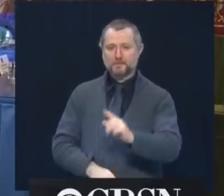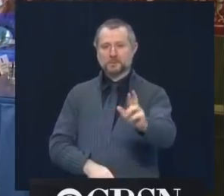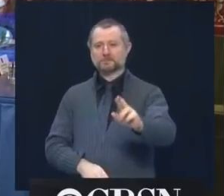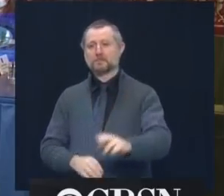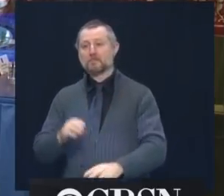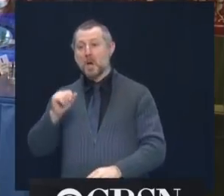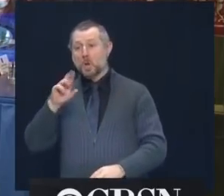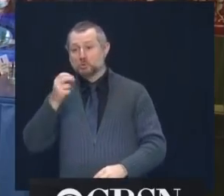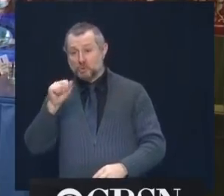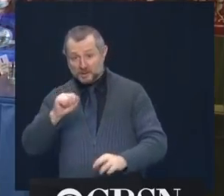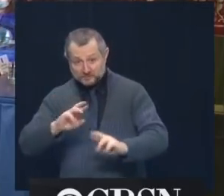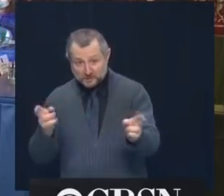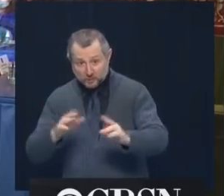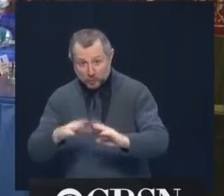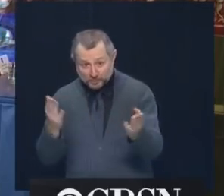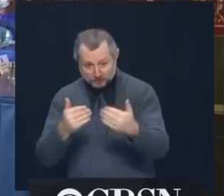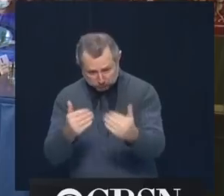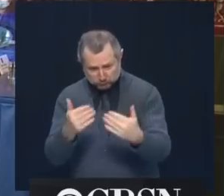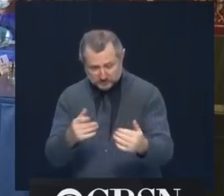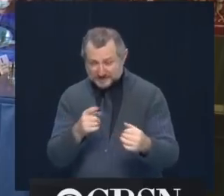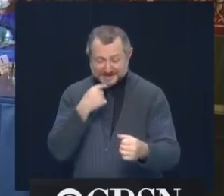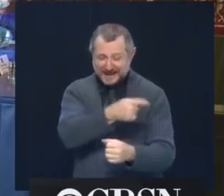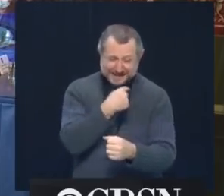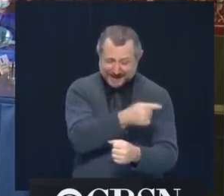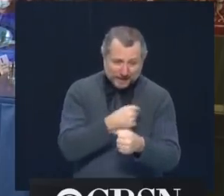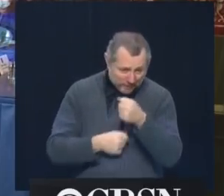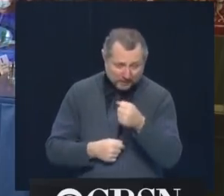Marcia, your line is now open.